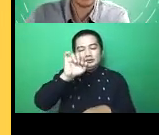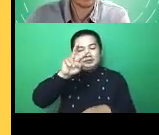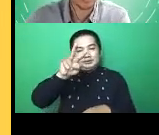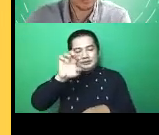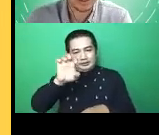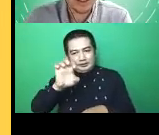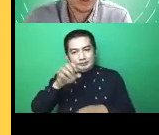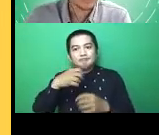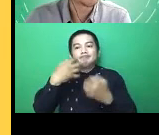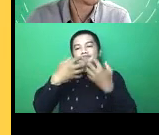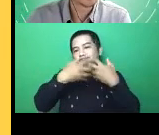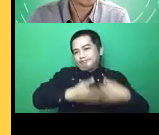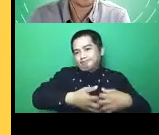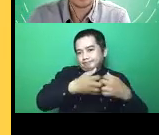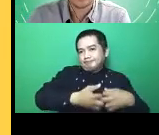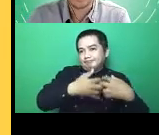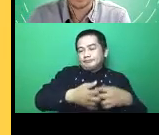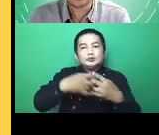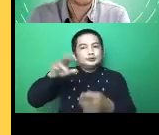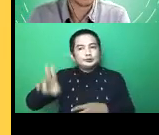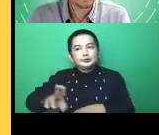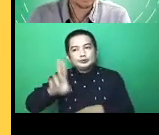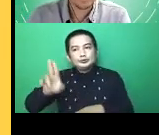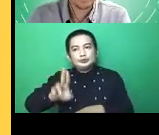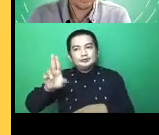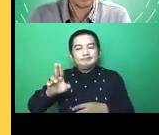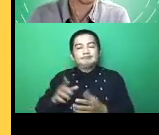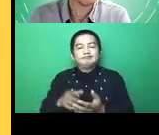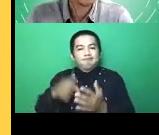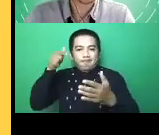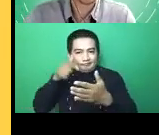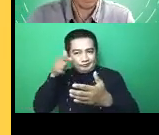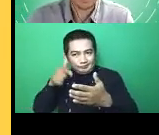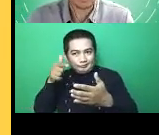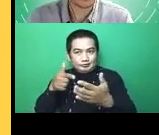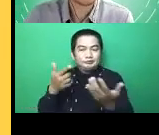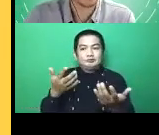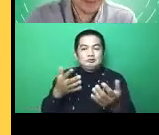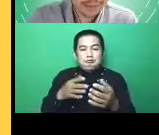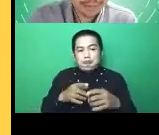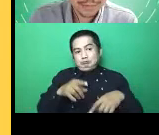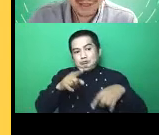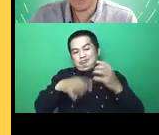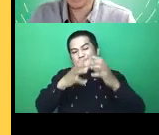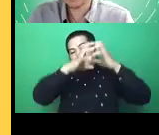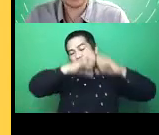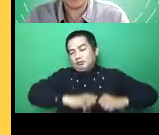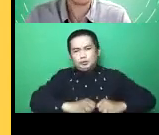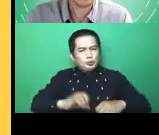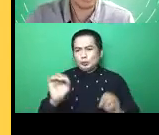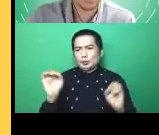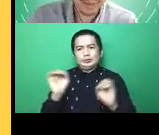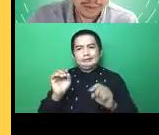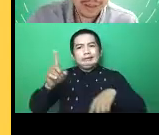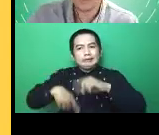that kind of structure using a drill, without destroying it, it would be impossible. If I asked you to cast